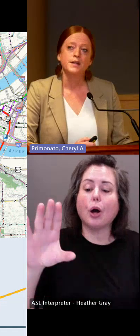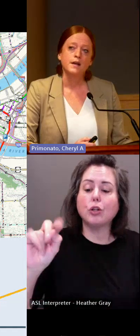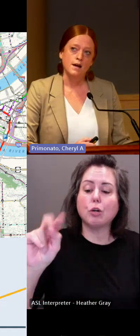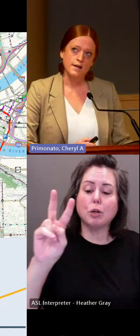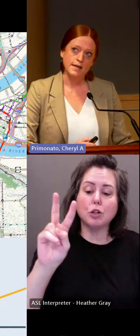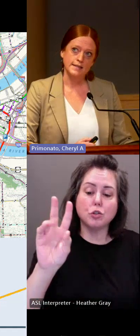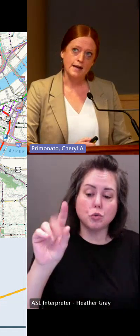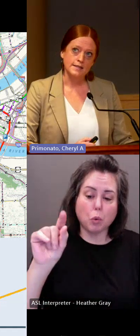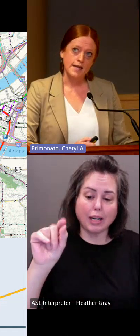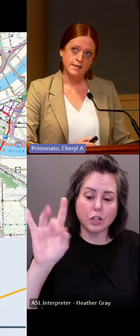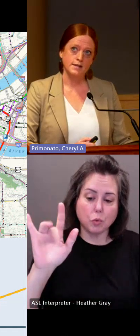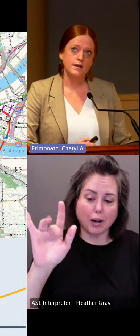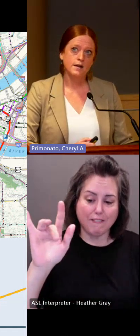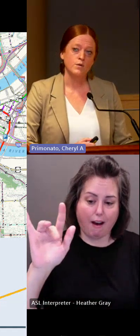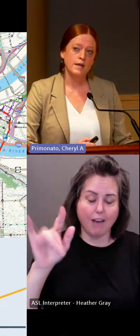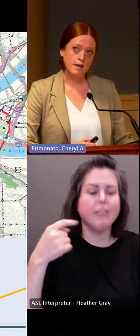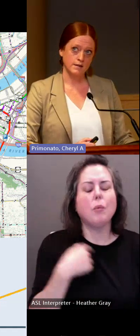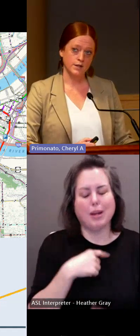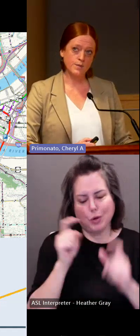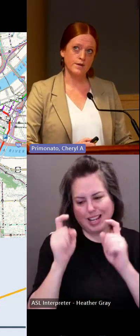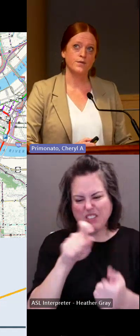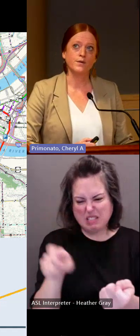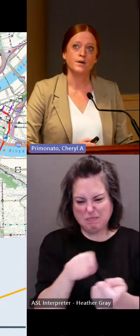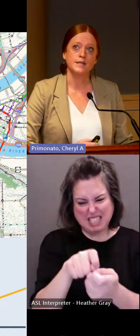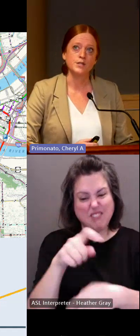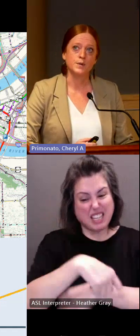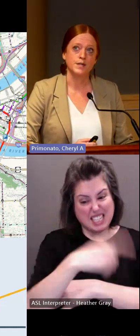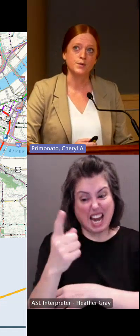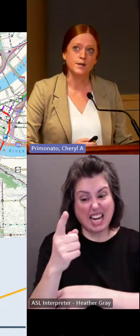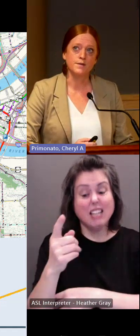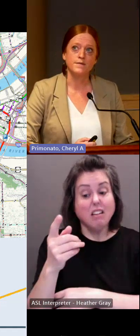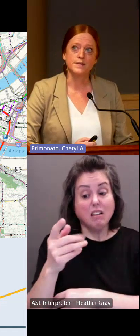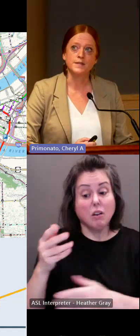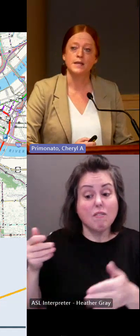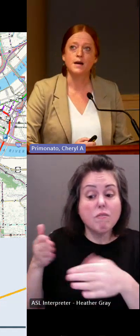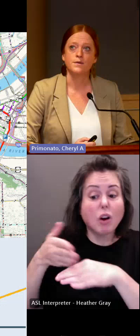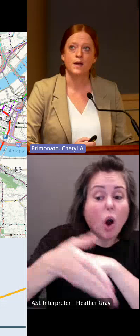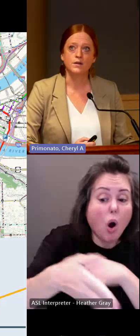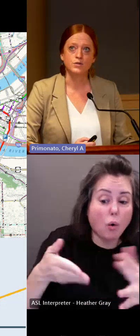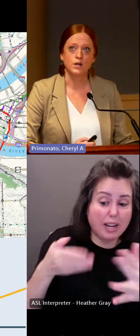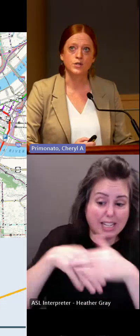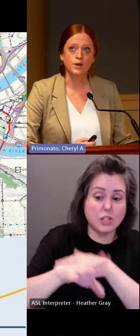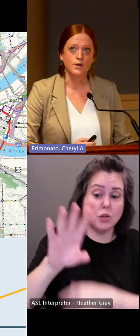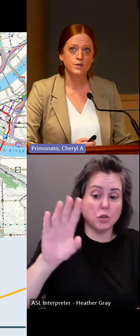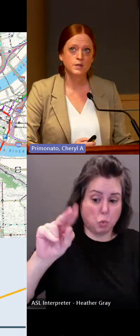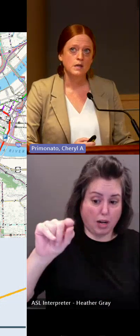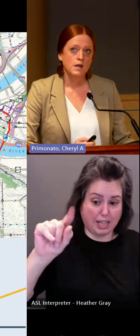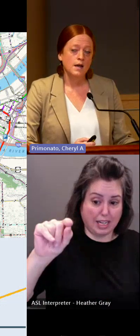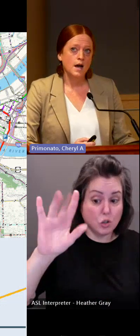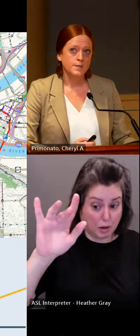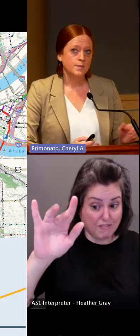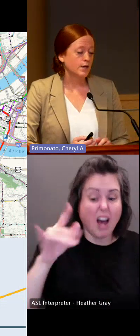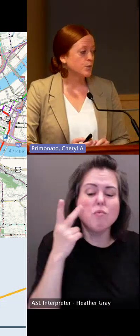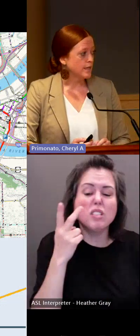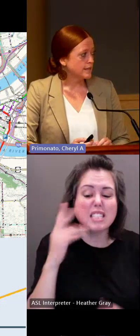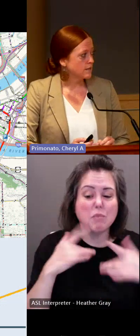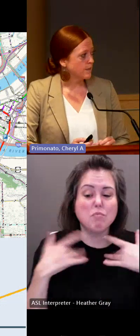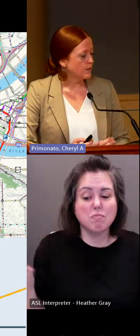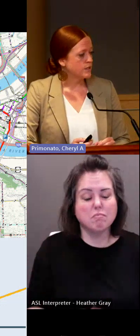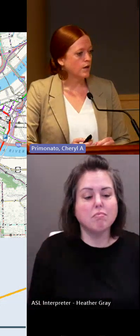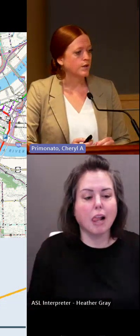provide an exact date when we get a little bit further into 2025 and see how that construction goes. It's